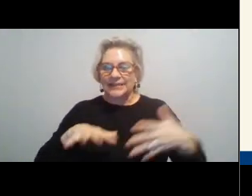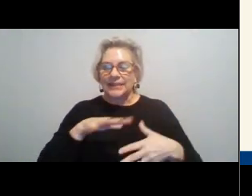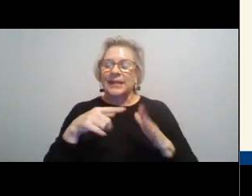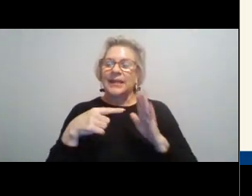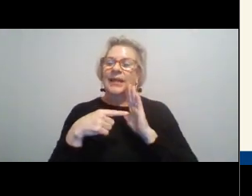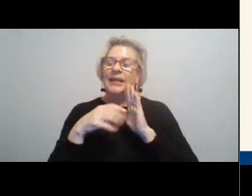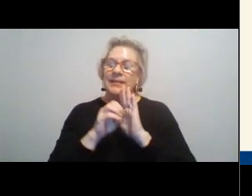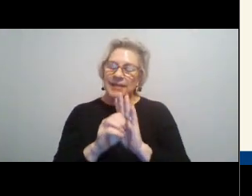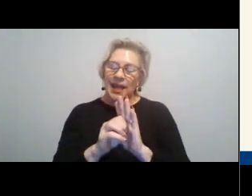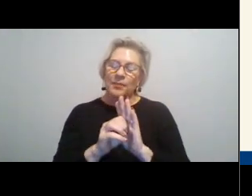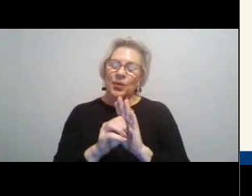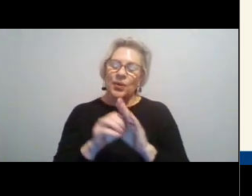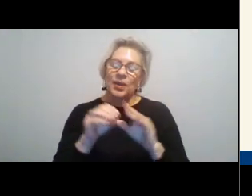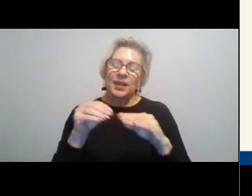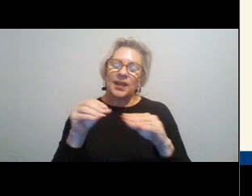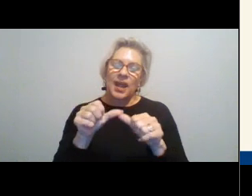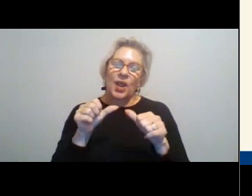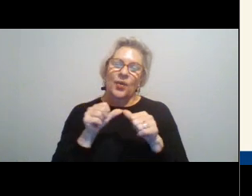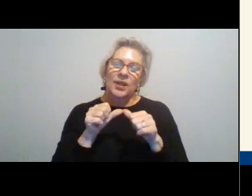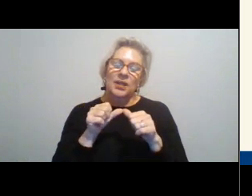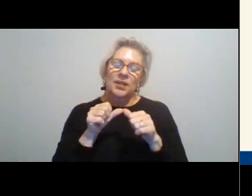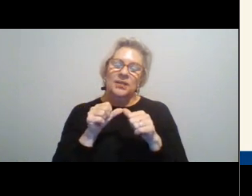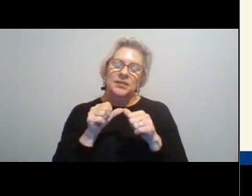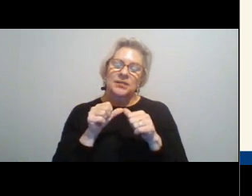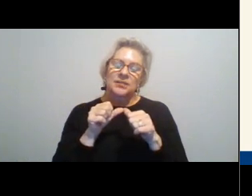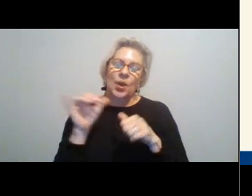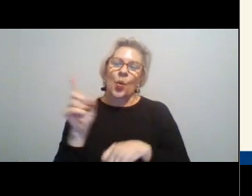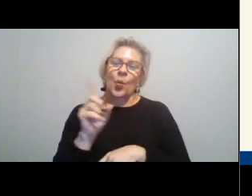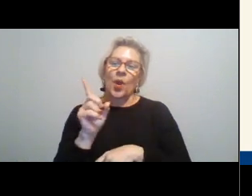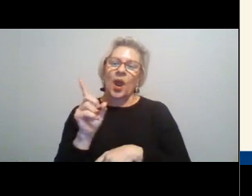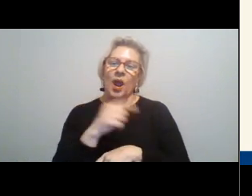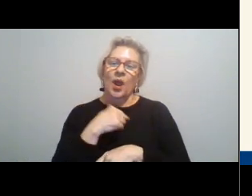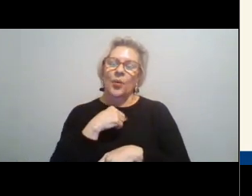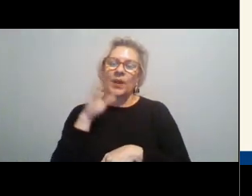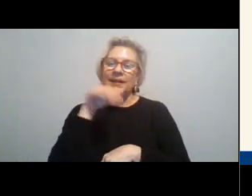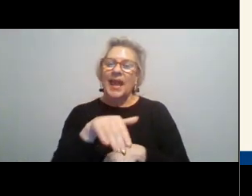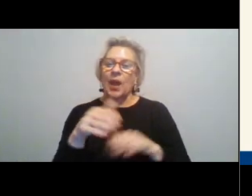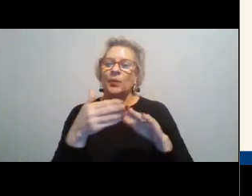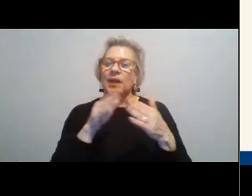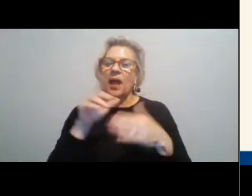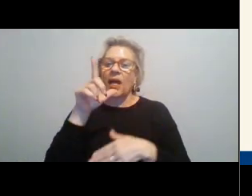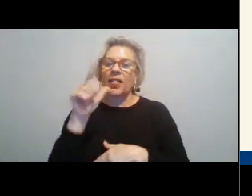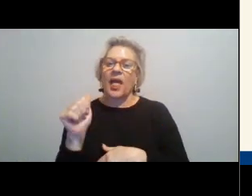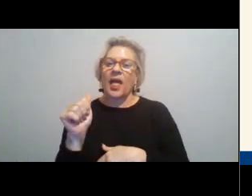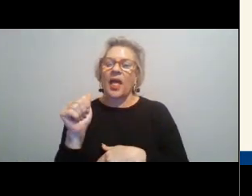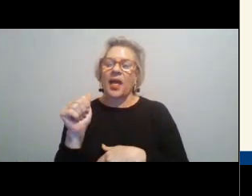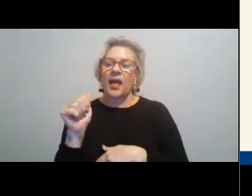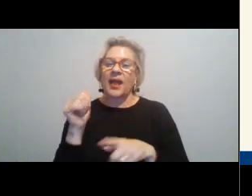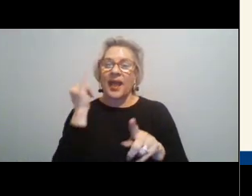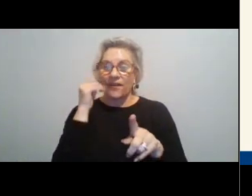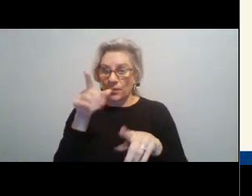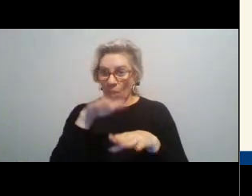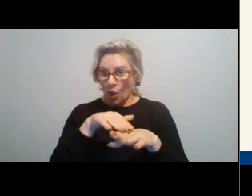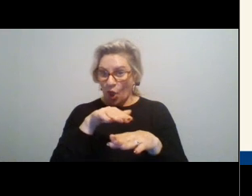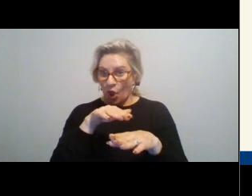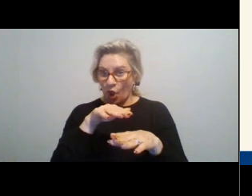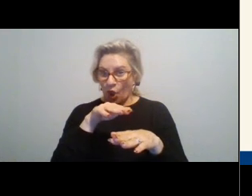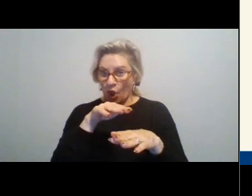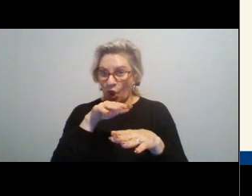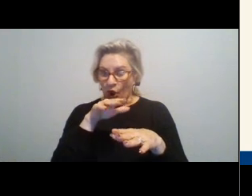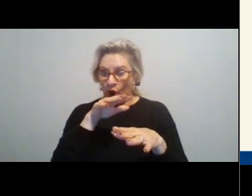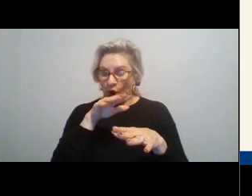that, even in areas where we do, downtown LA or some of our downtown metro areas, if you've ever been on the freeway and